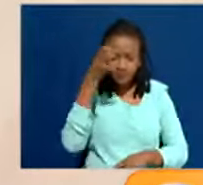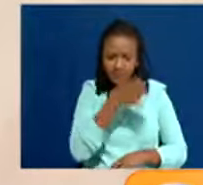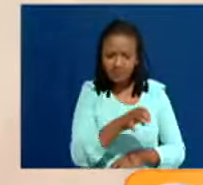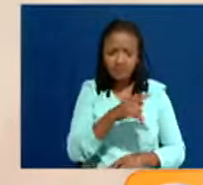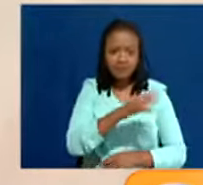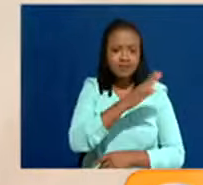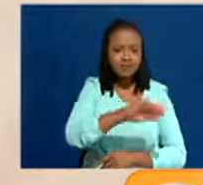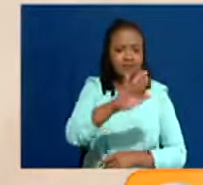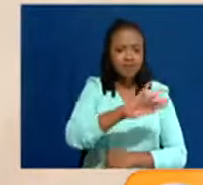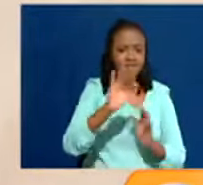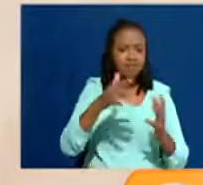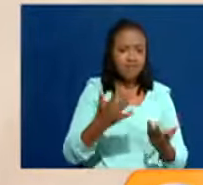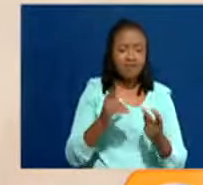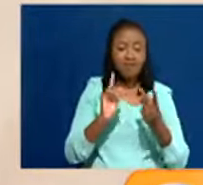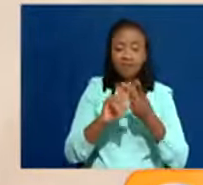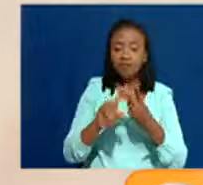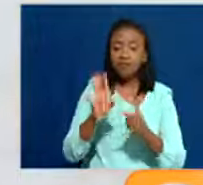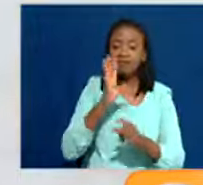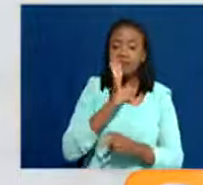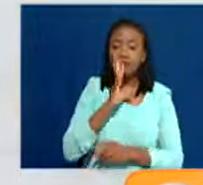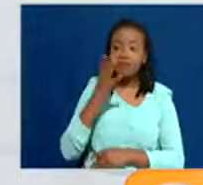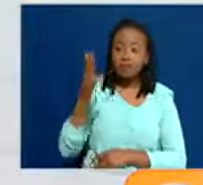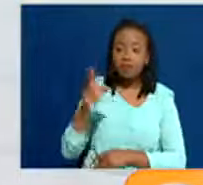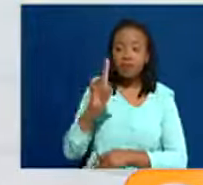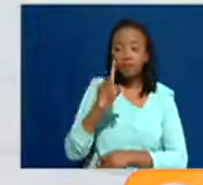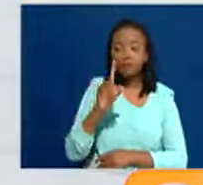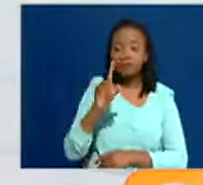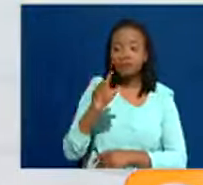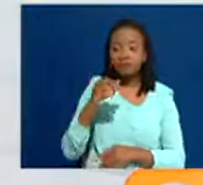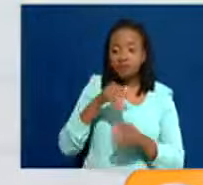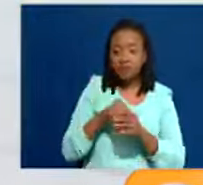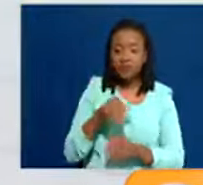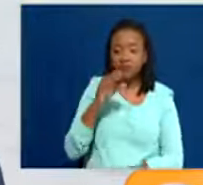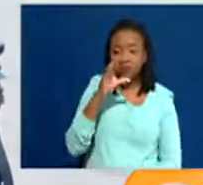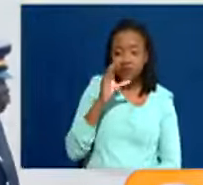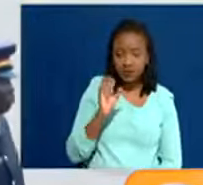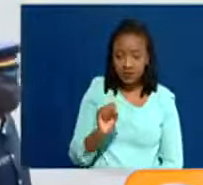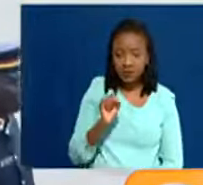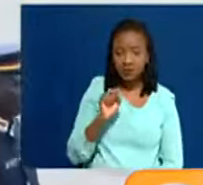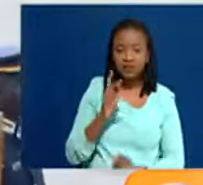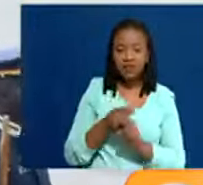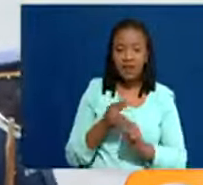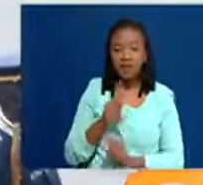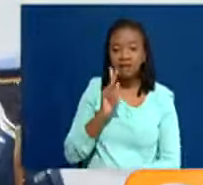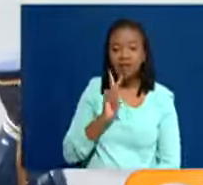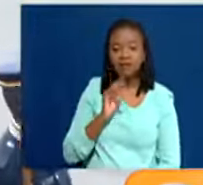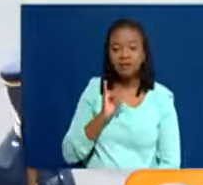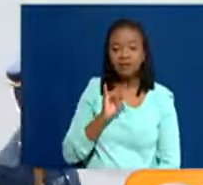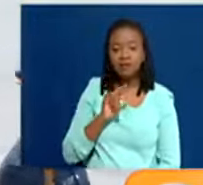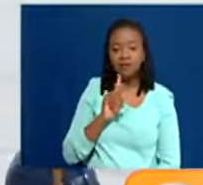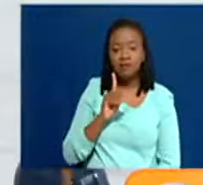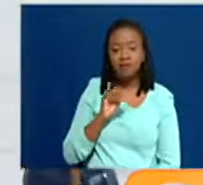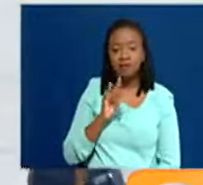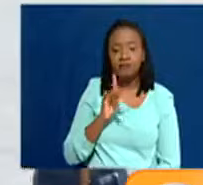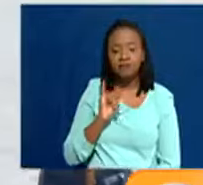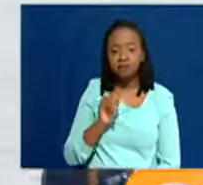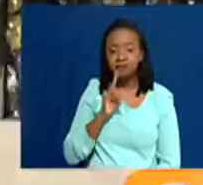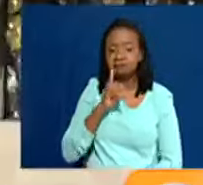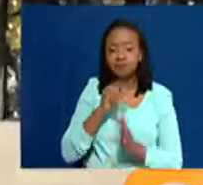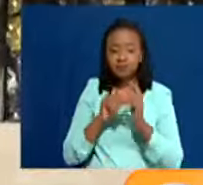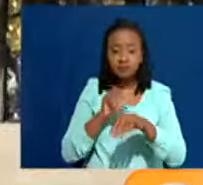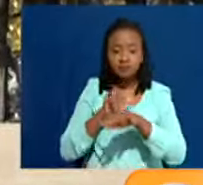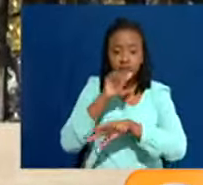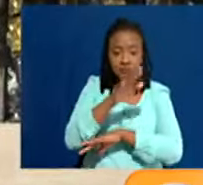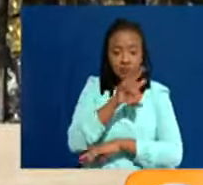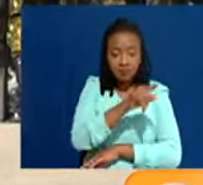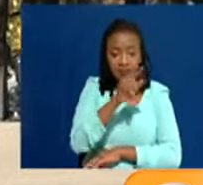West constituency in Meru County, Interior Cabinet Secretary Professor Kithure Kindiki stated that the deployment